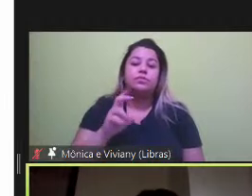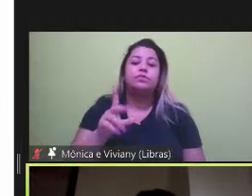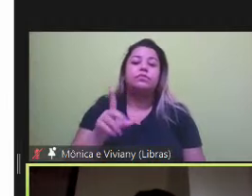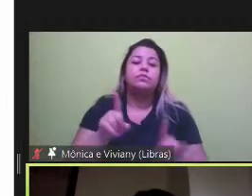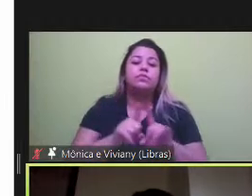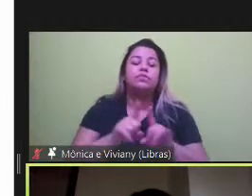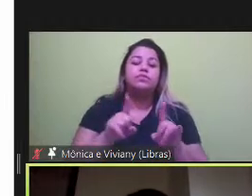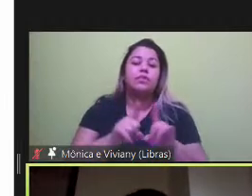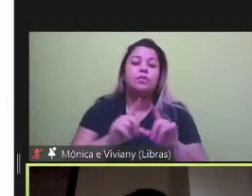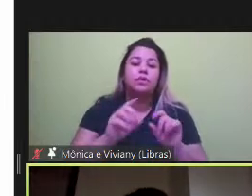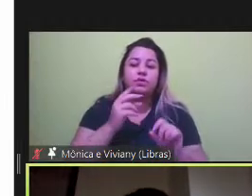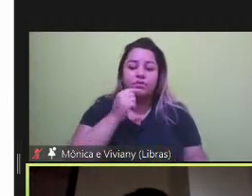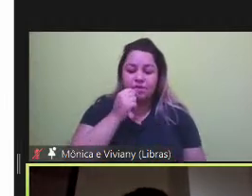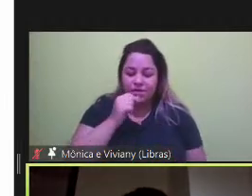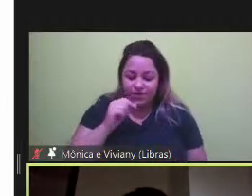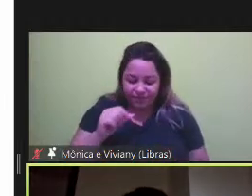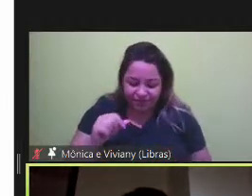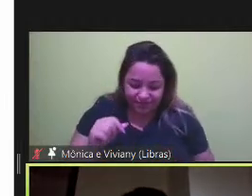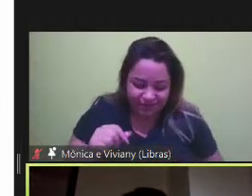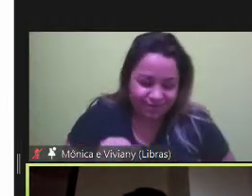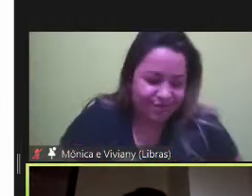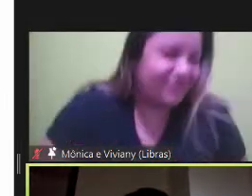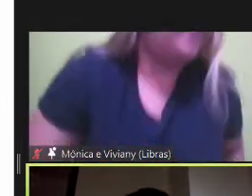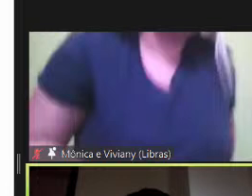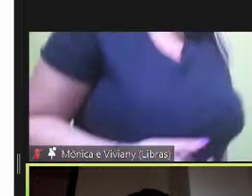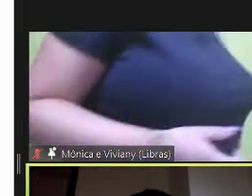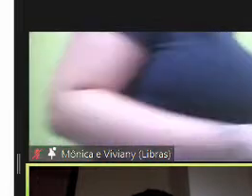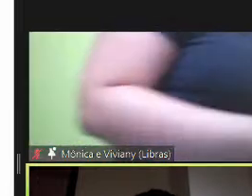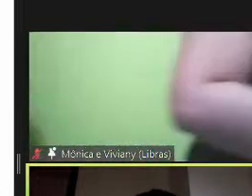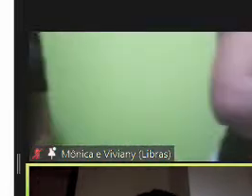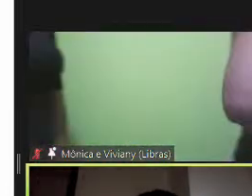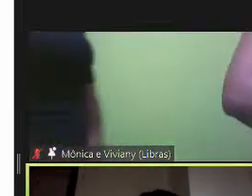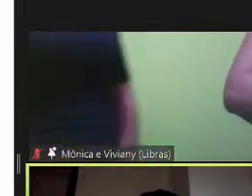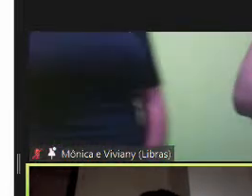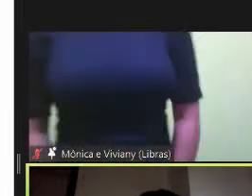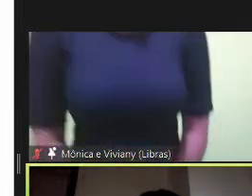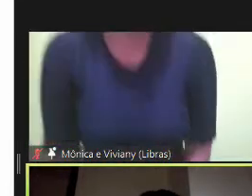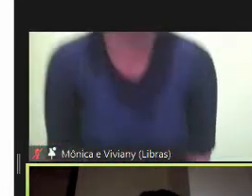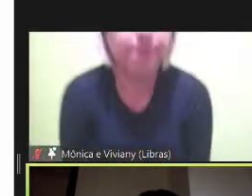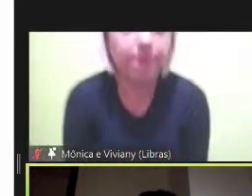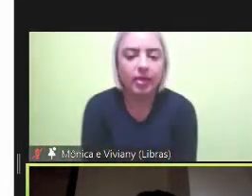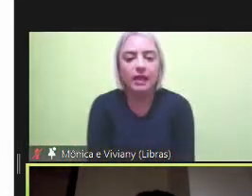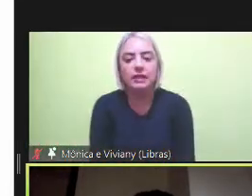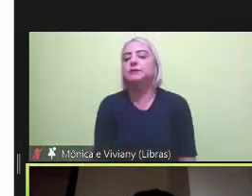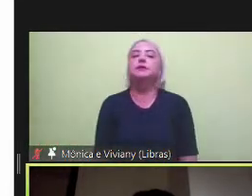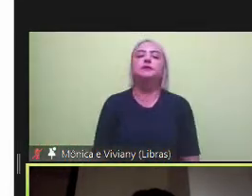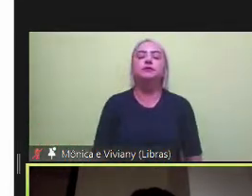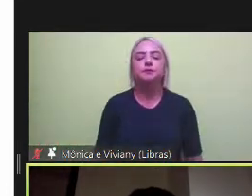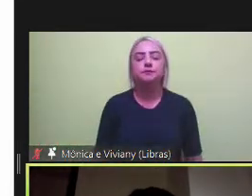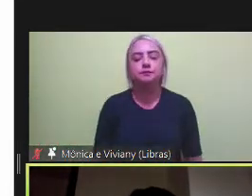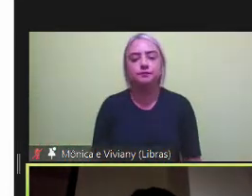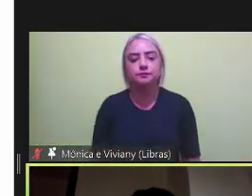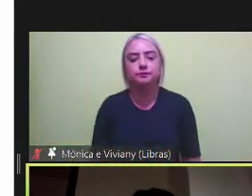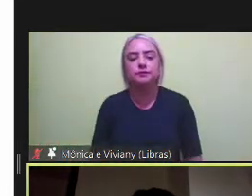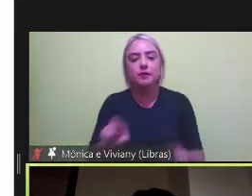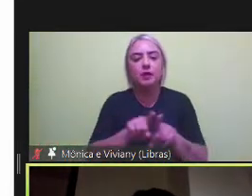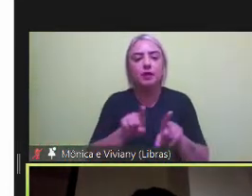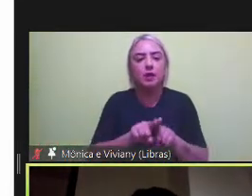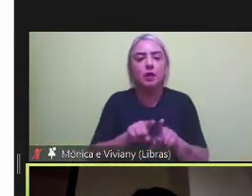11.5% in the average content of salt between 2018 and